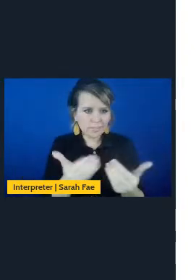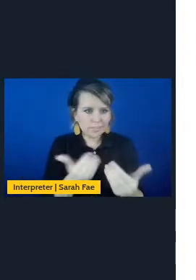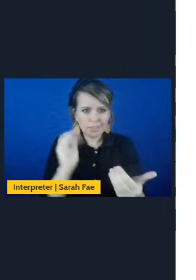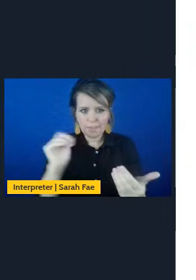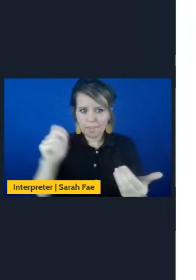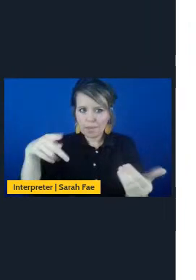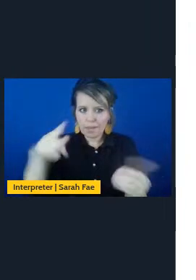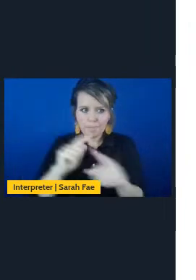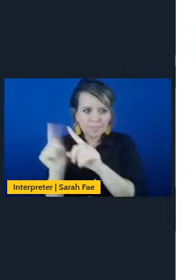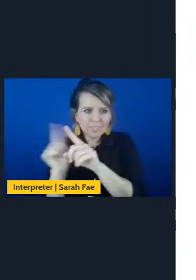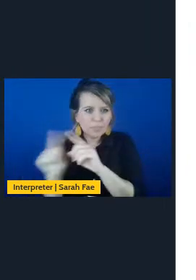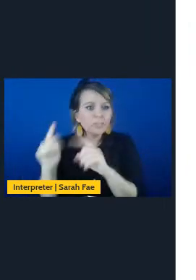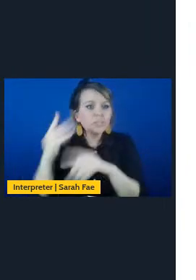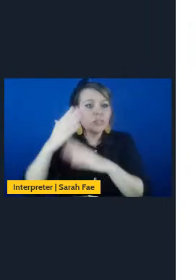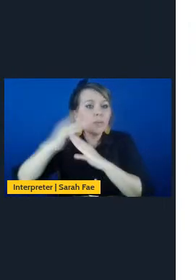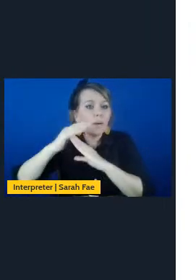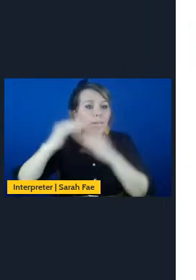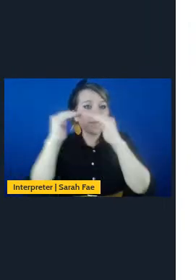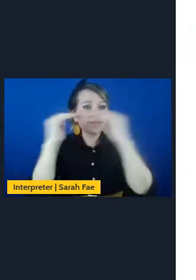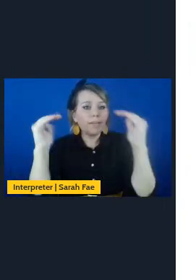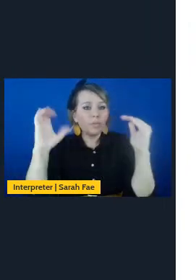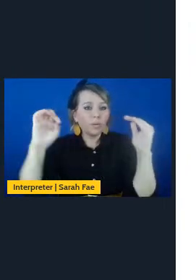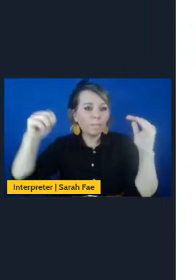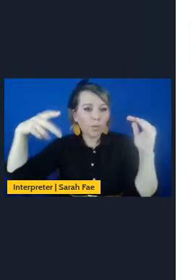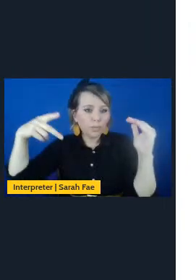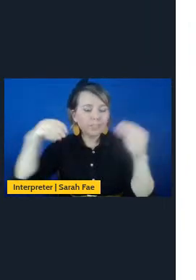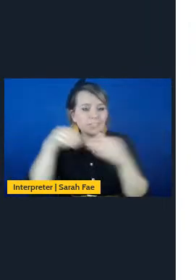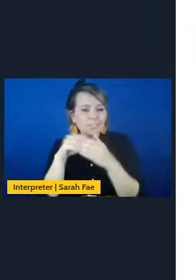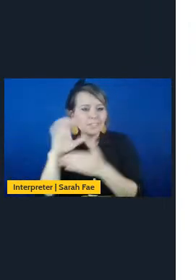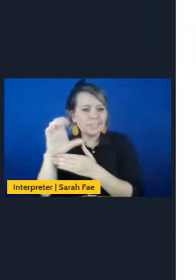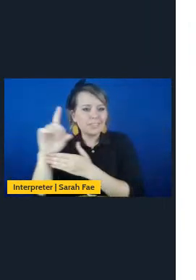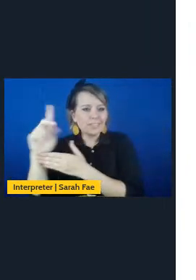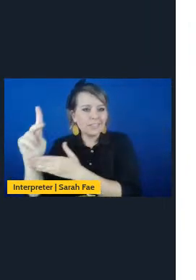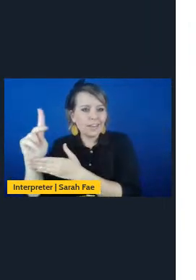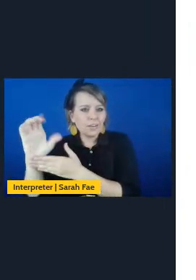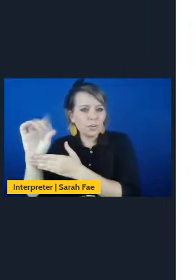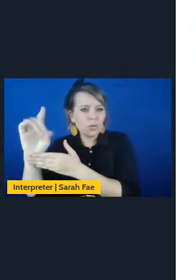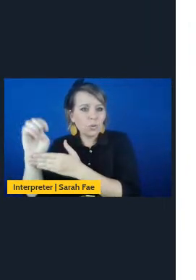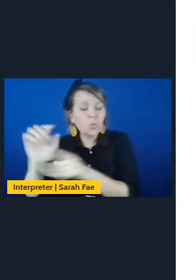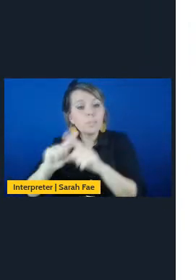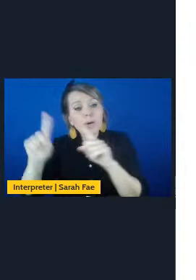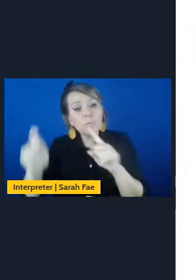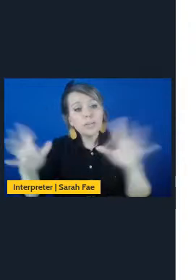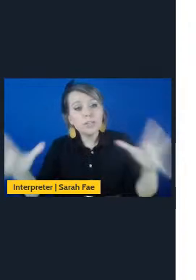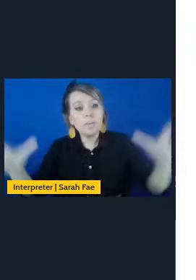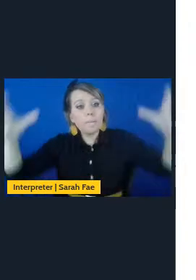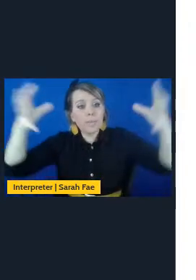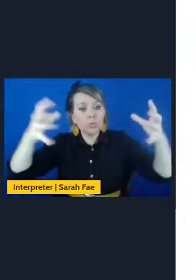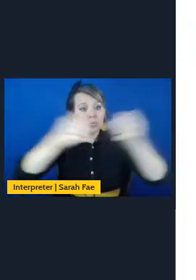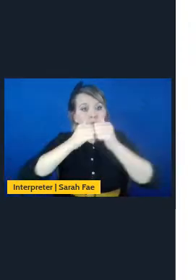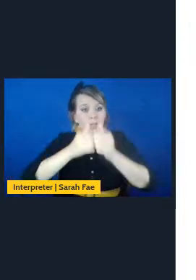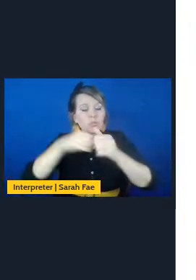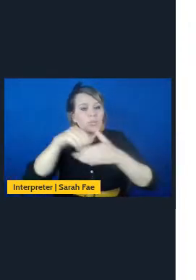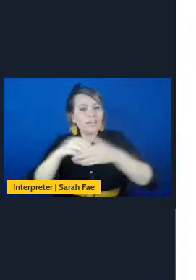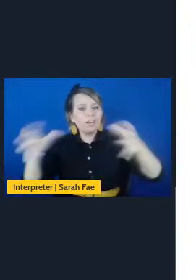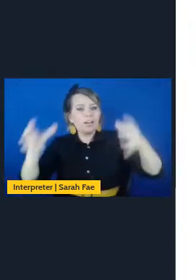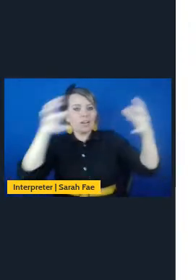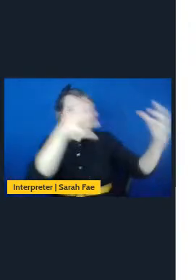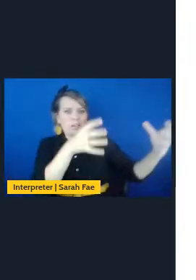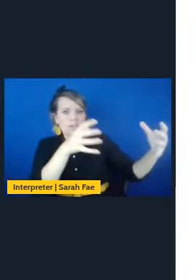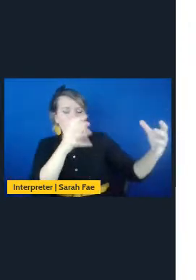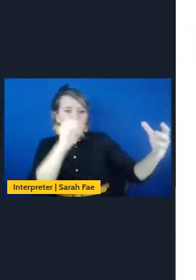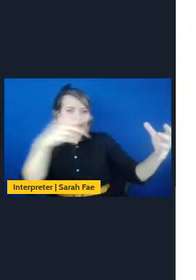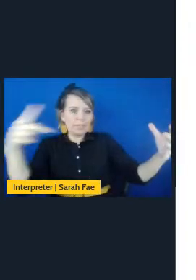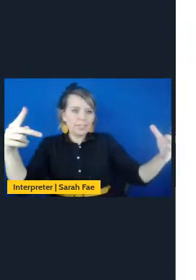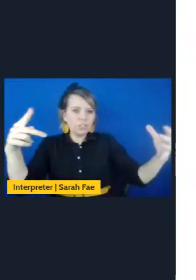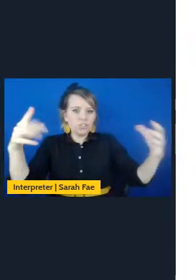the different top-level components into CDK code, but we also need to compose them together into the application, the blue line here, right? The EC2